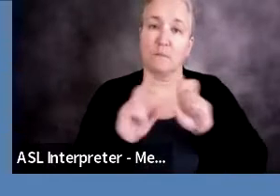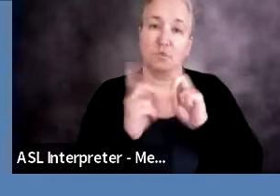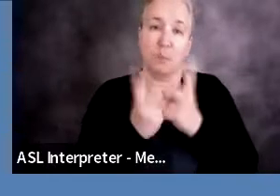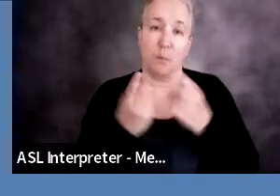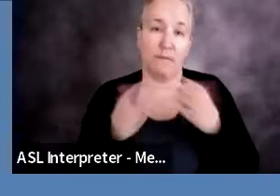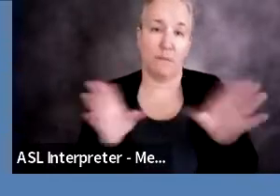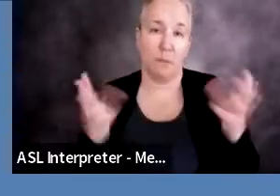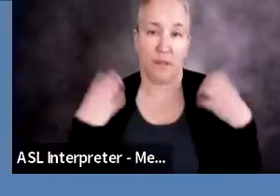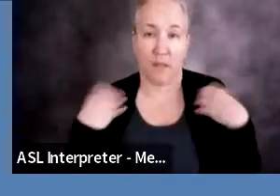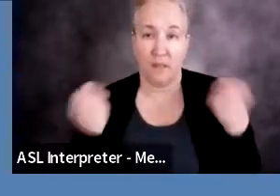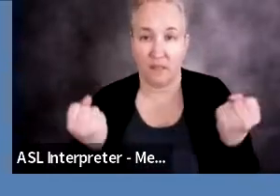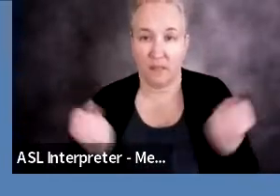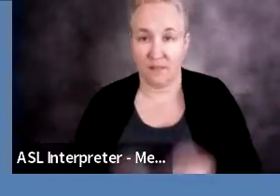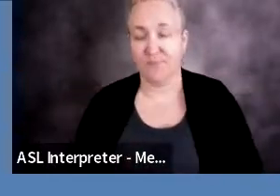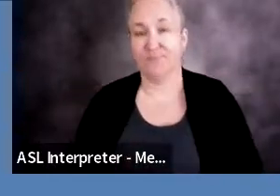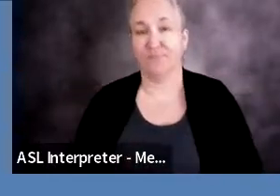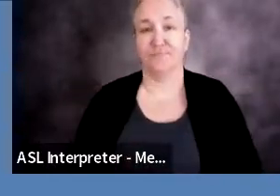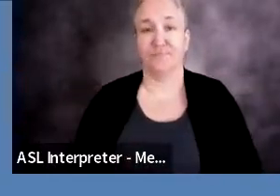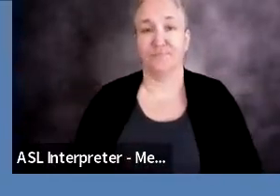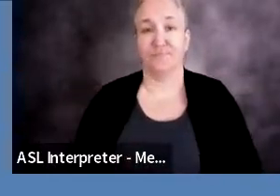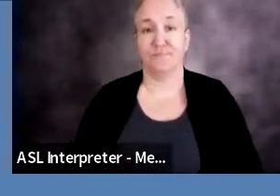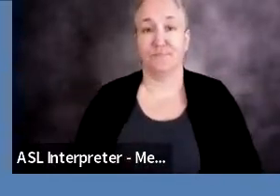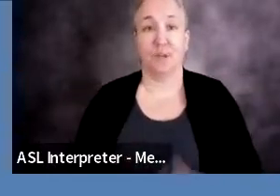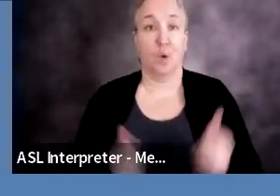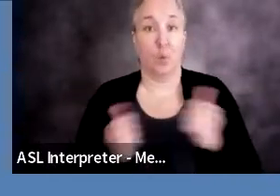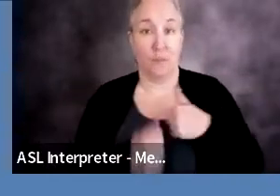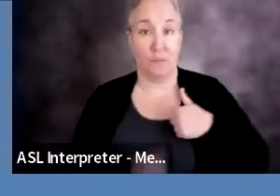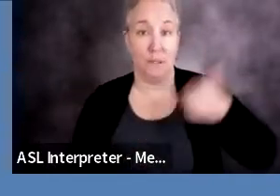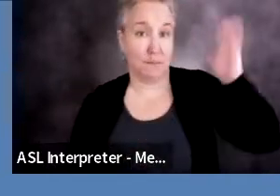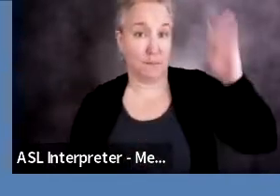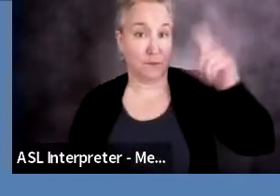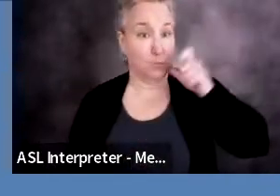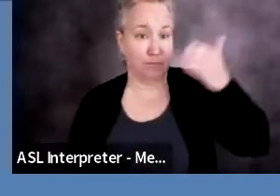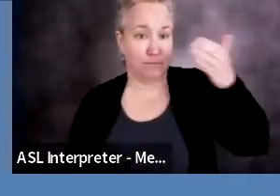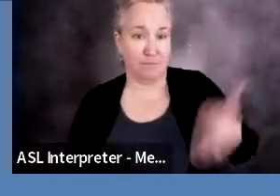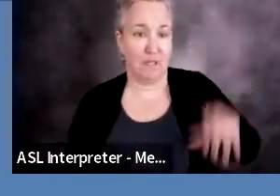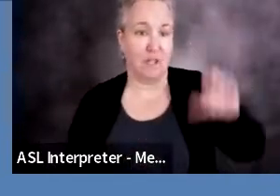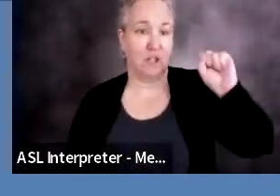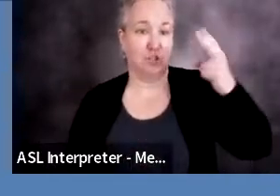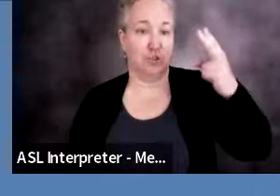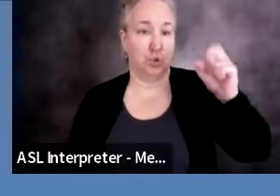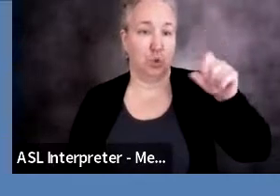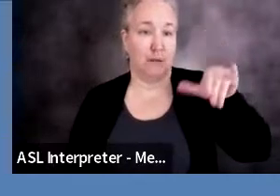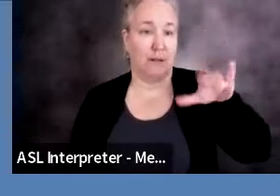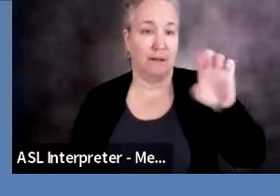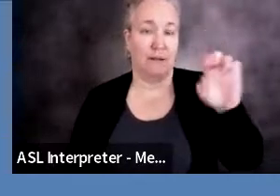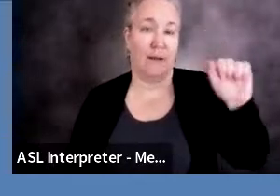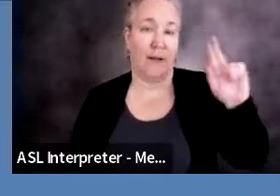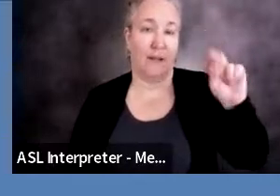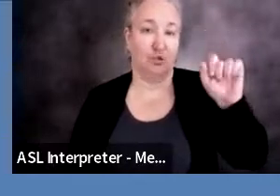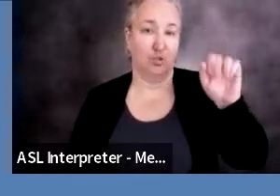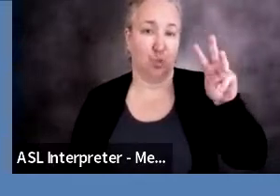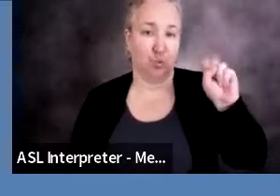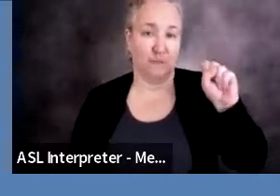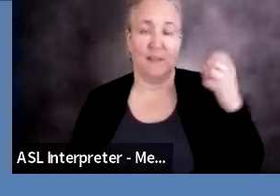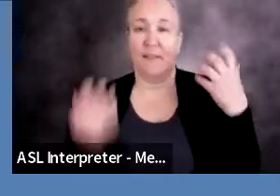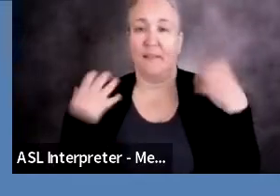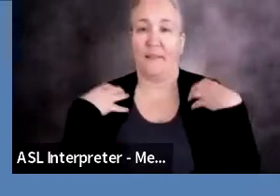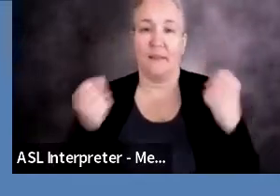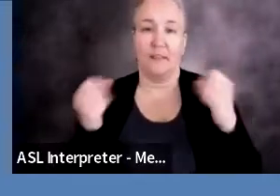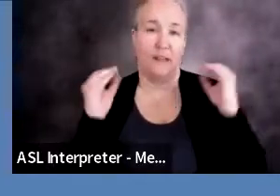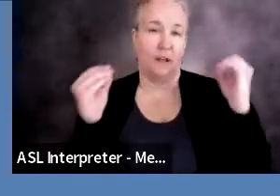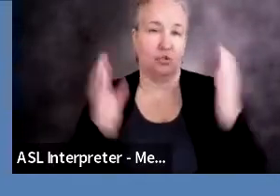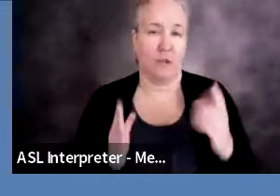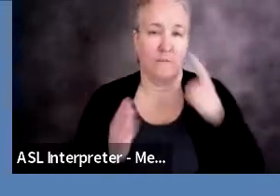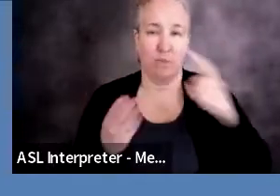Health. Along with me presenting is Shaniqua Andrews, Health Educator for the Preparedness